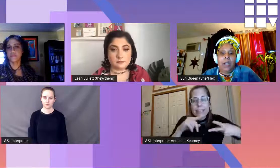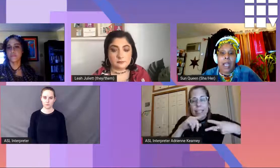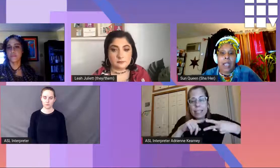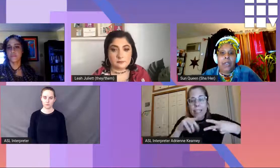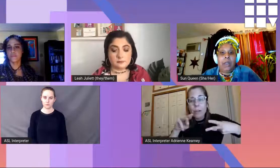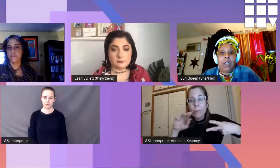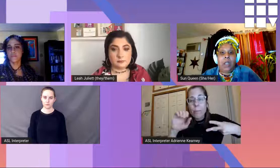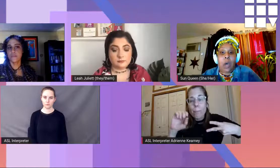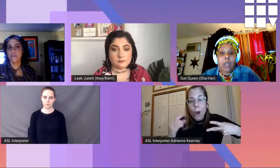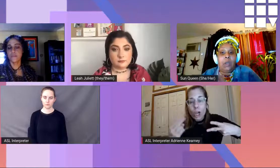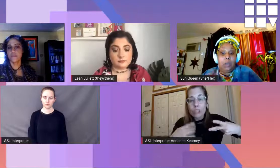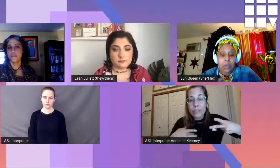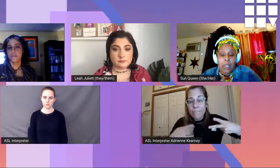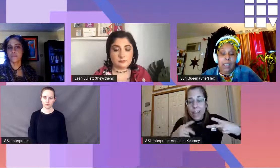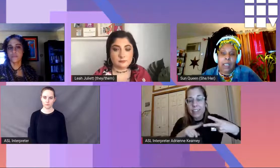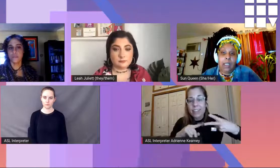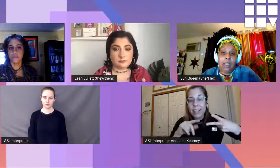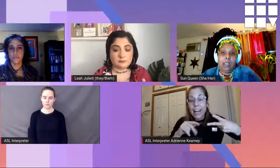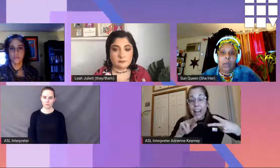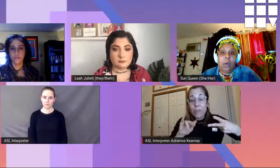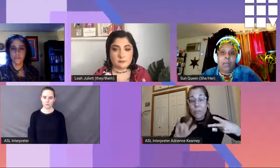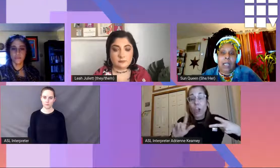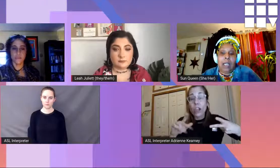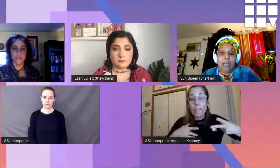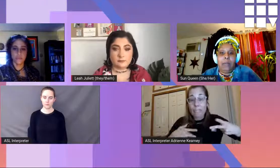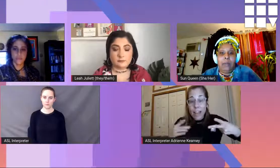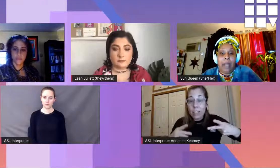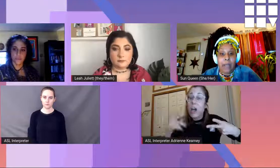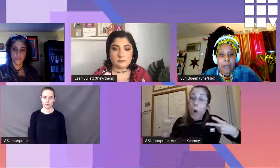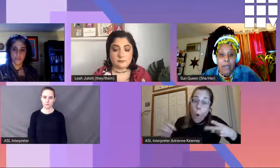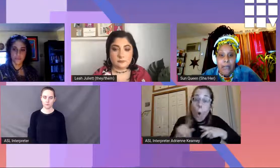as well as you can also donate to us on